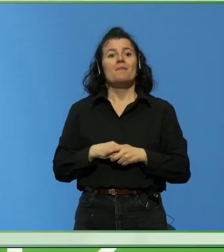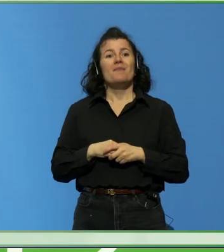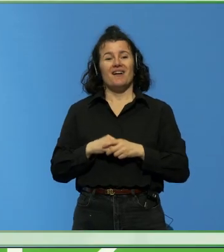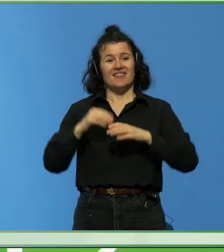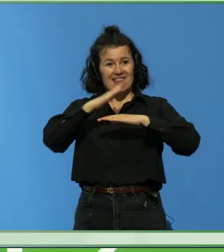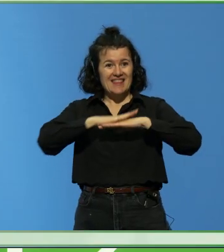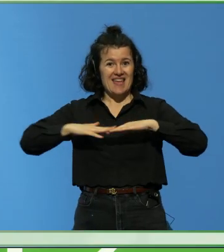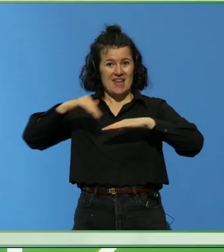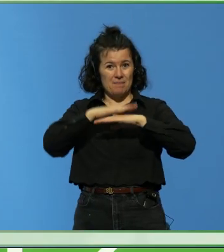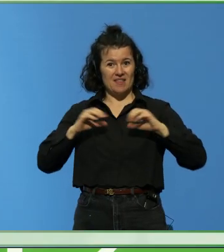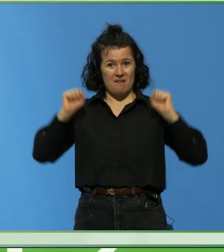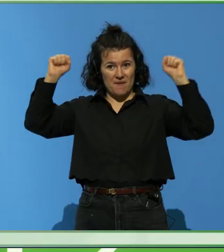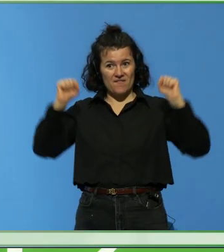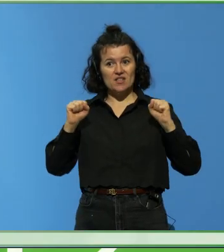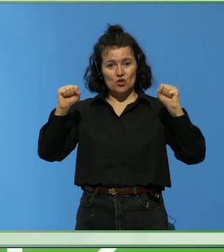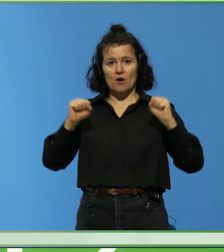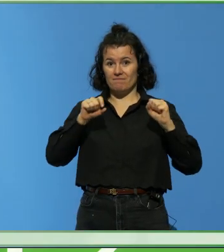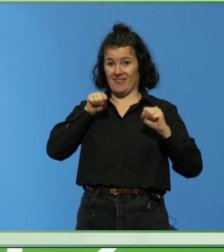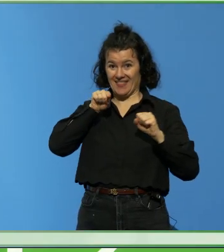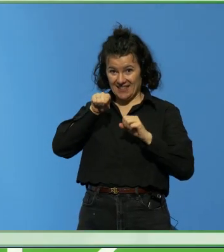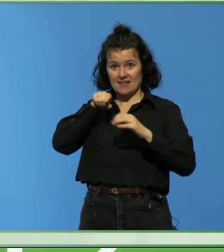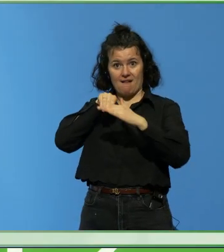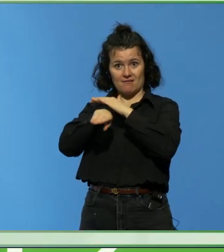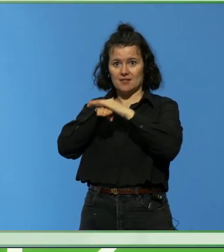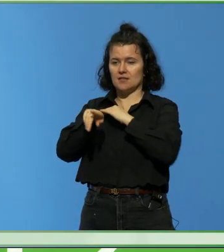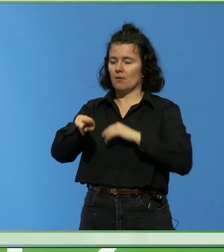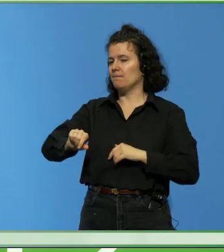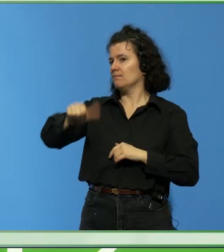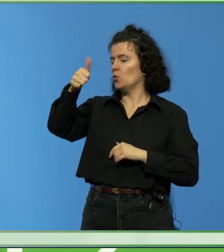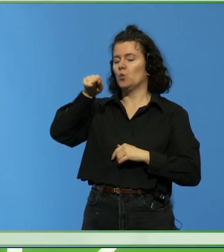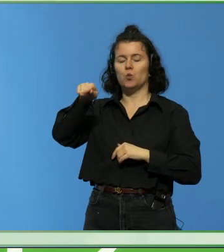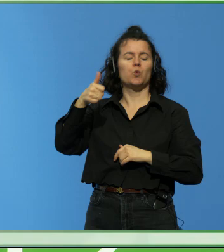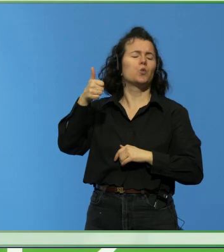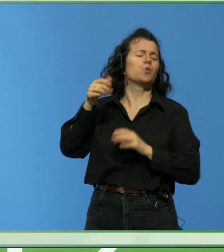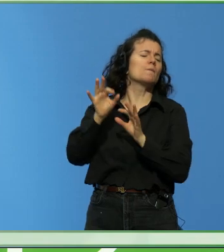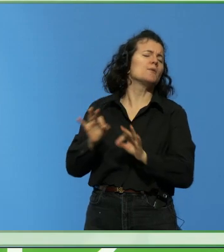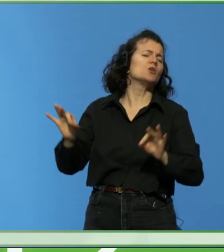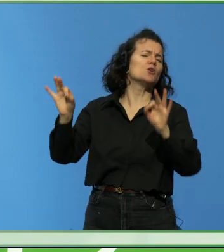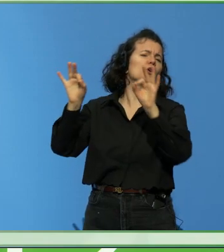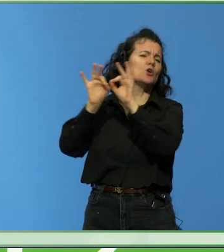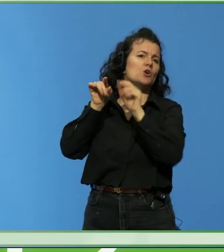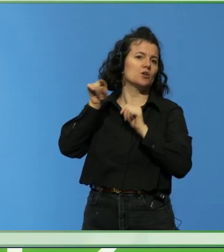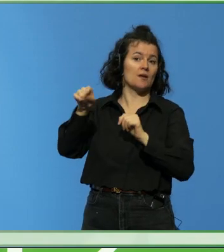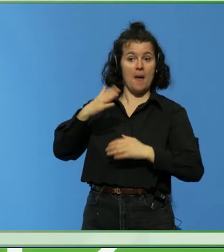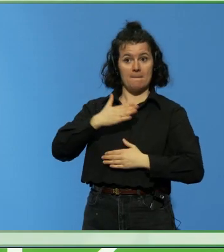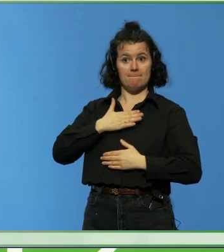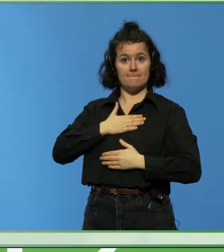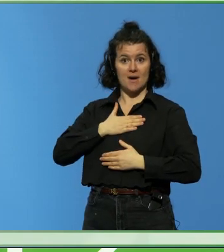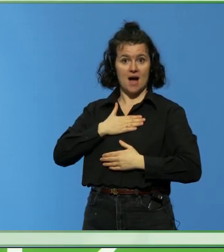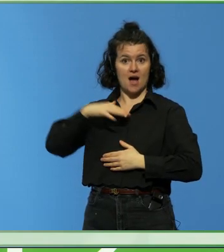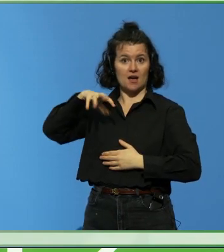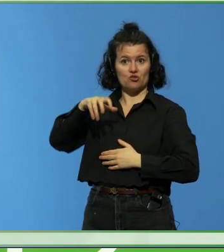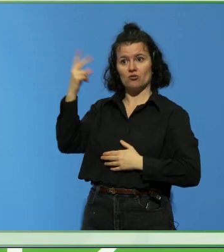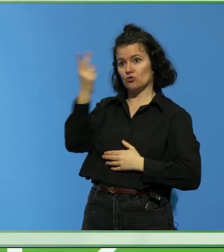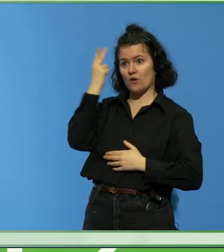physiotherapy in adulthood. Why? Because in many countries across the world, physiotherapy is not free of